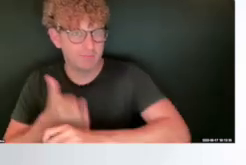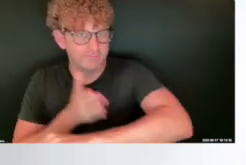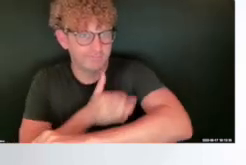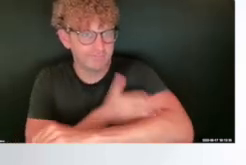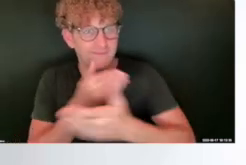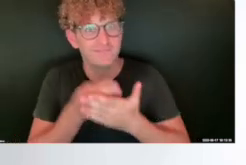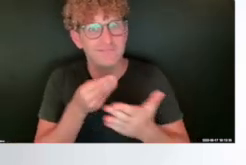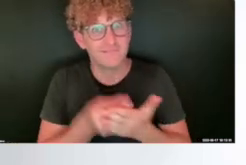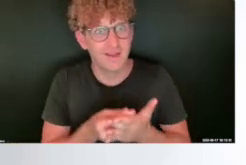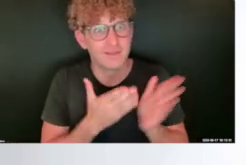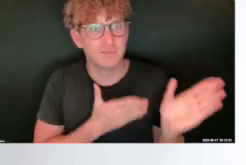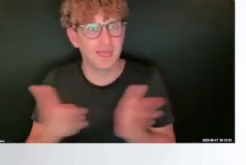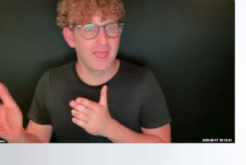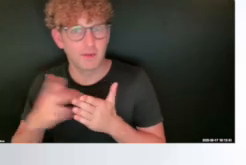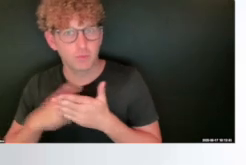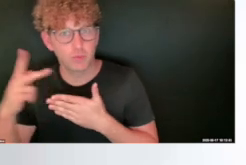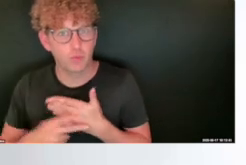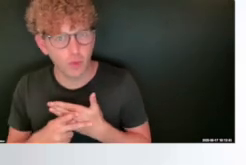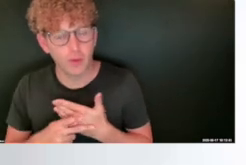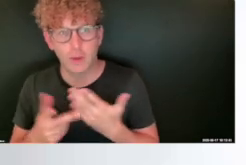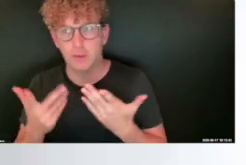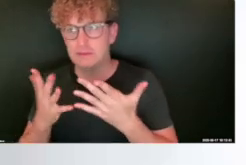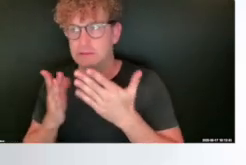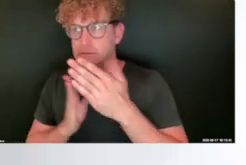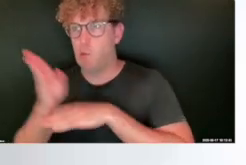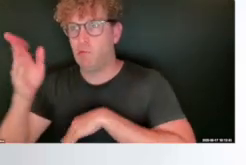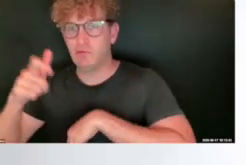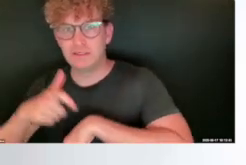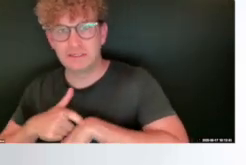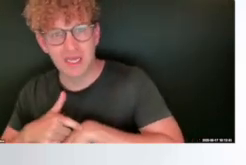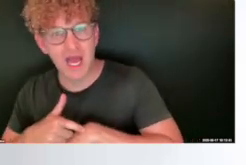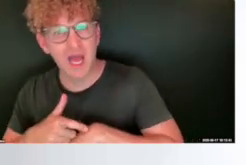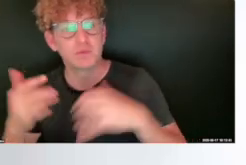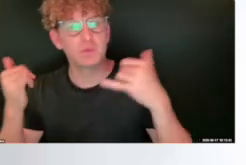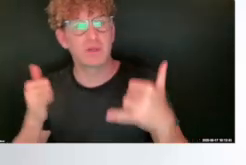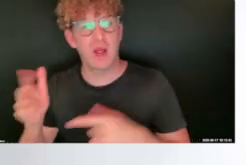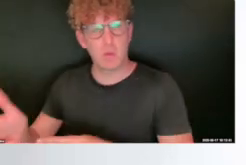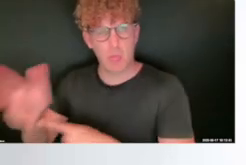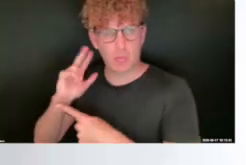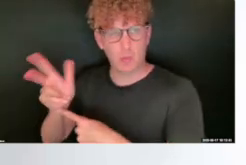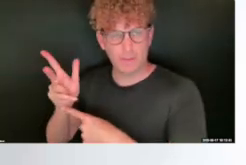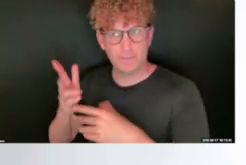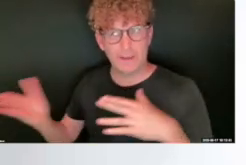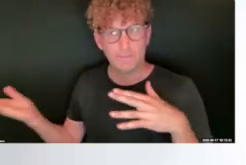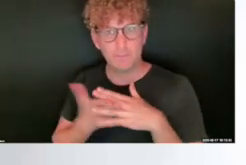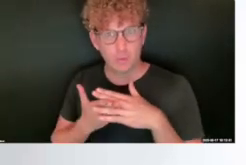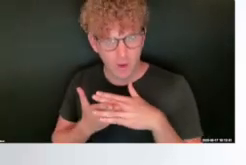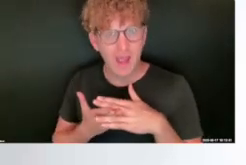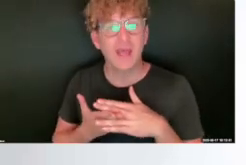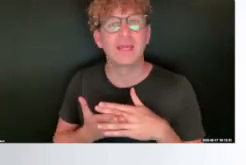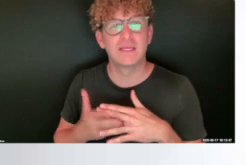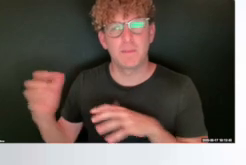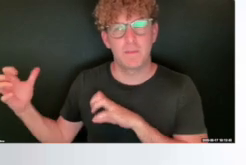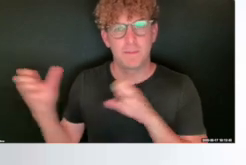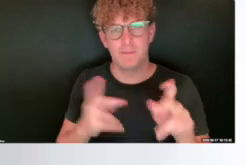plan programs. We are a little bit over time, but we'll still give everybody about a 3-minute break to return